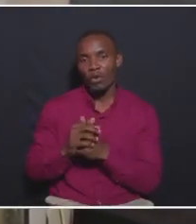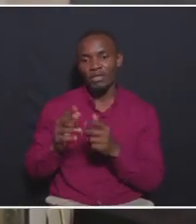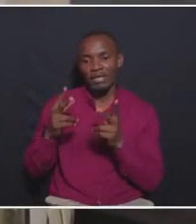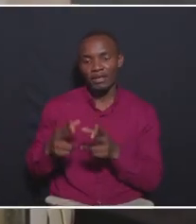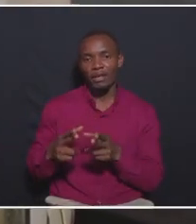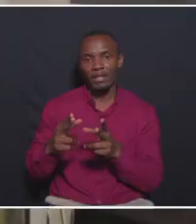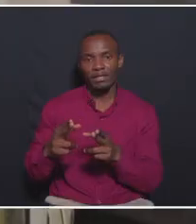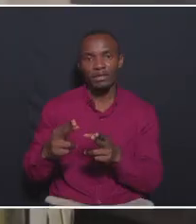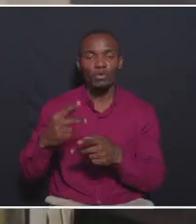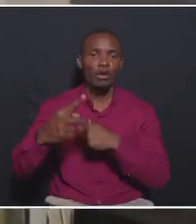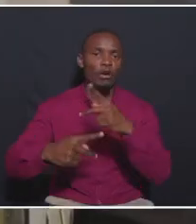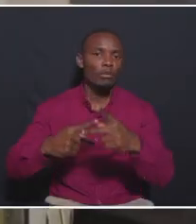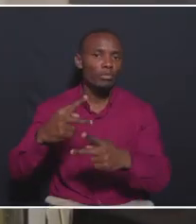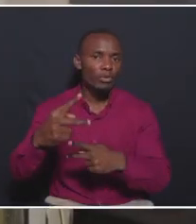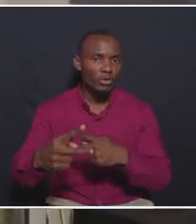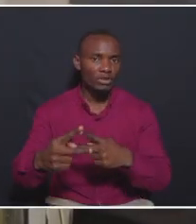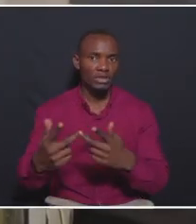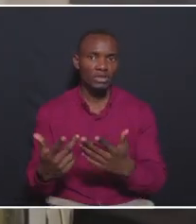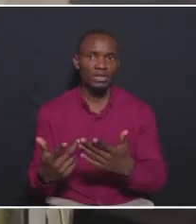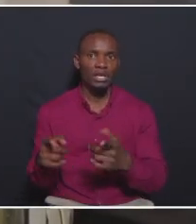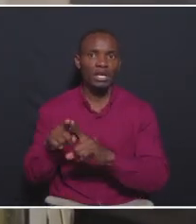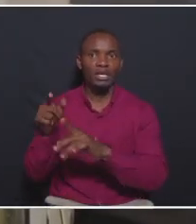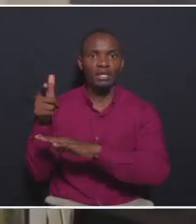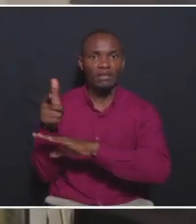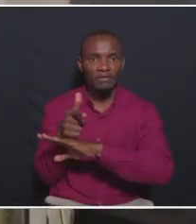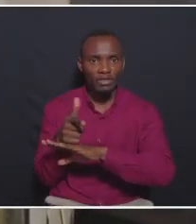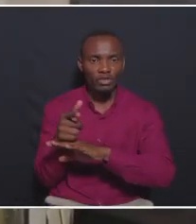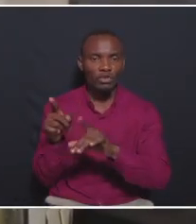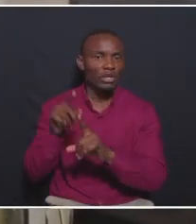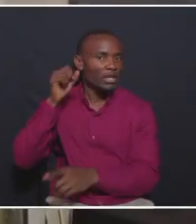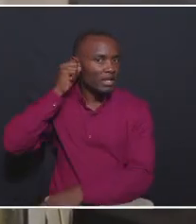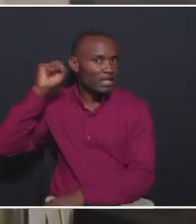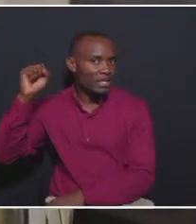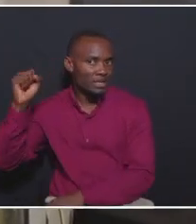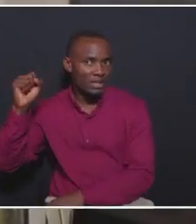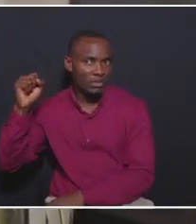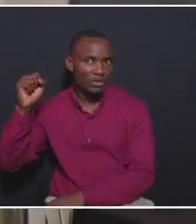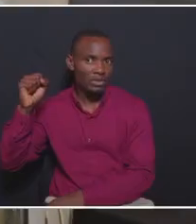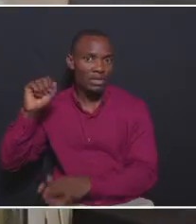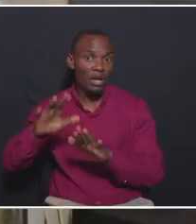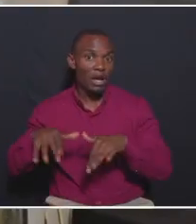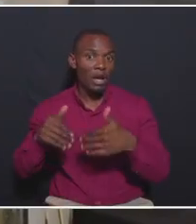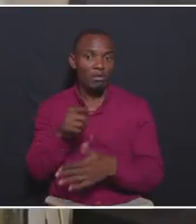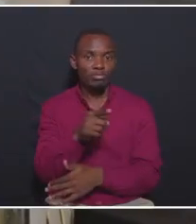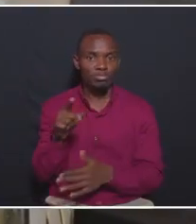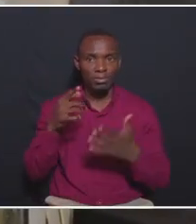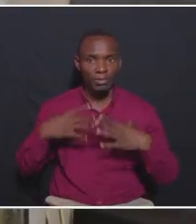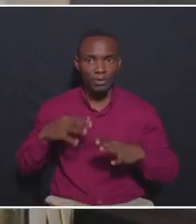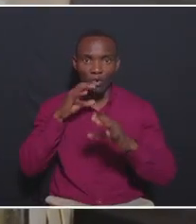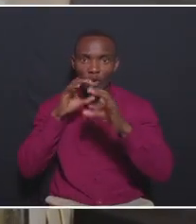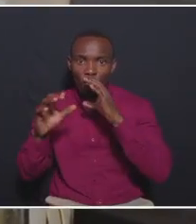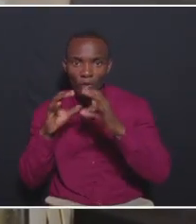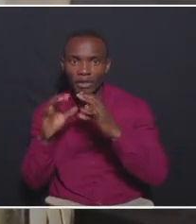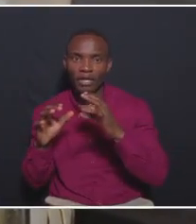footage, the kind of sound that will be brought in. How do these people communicate? This person answers